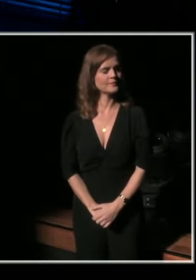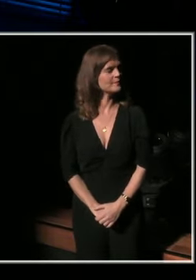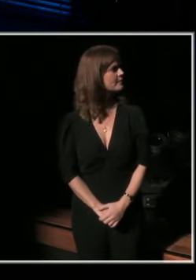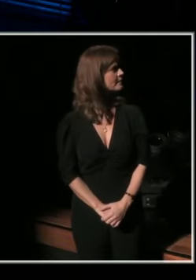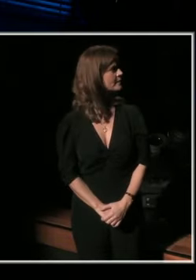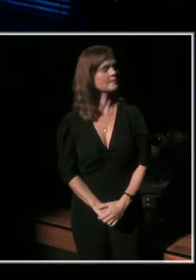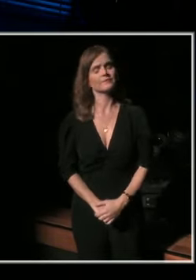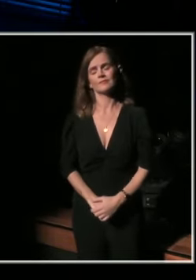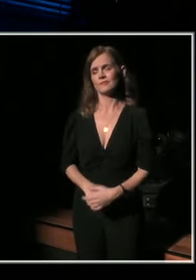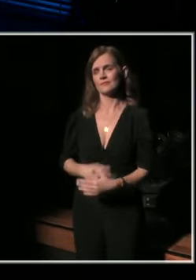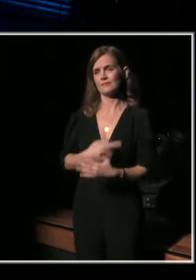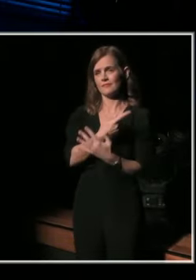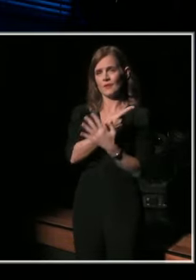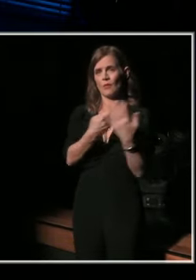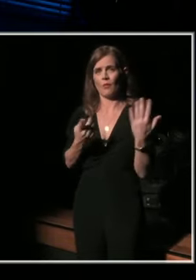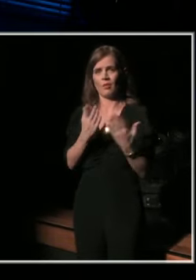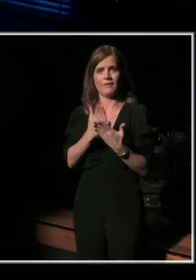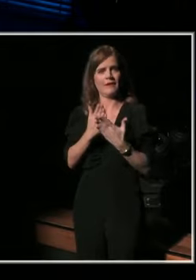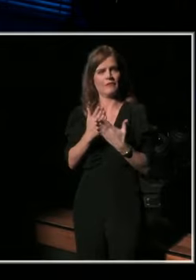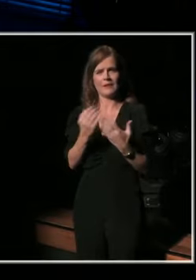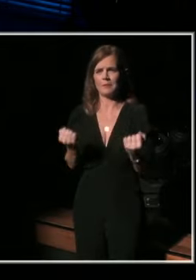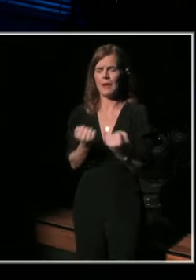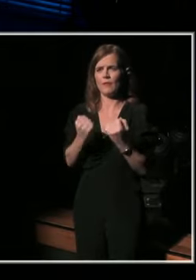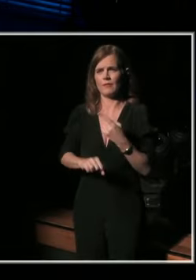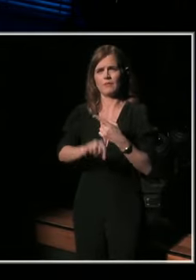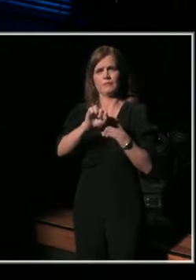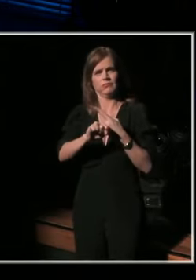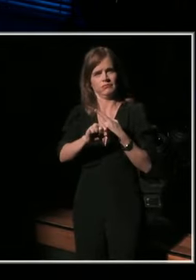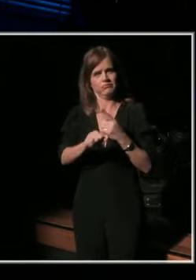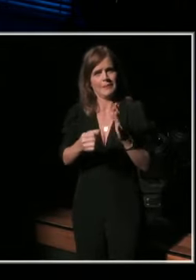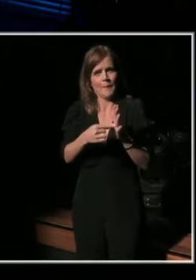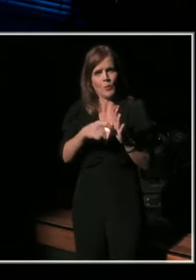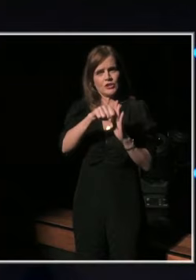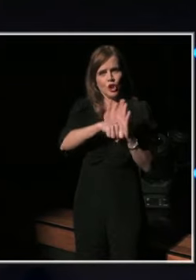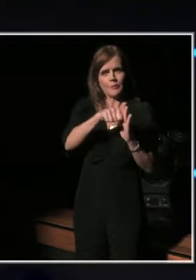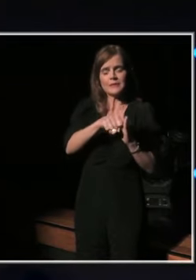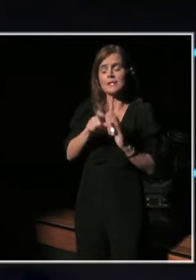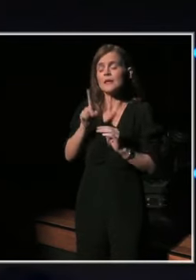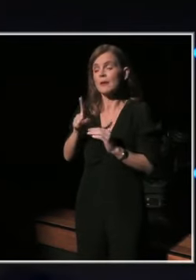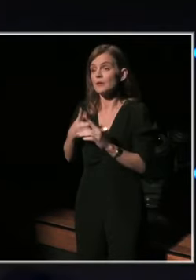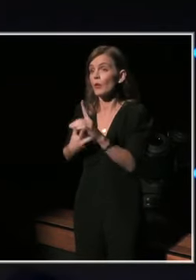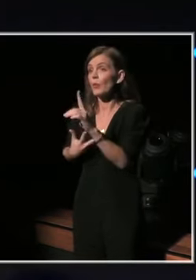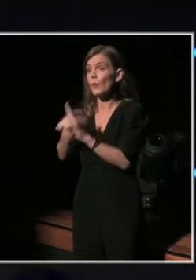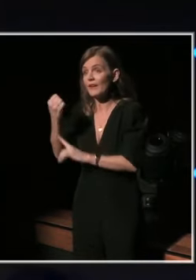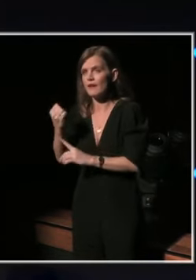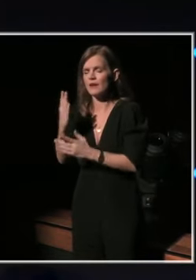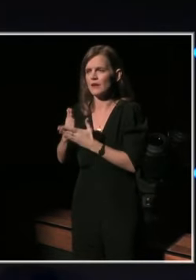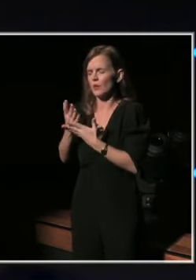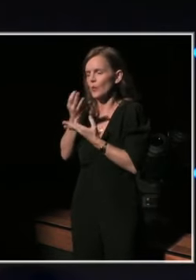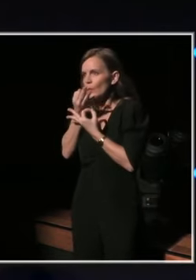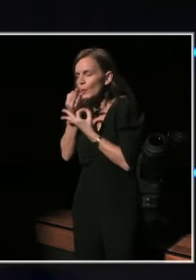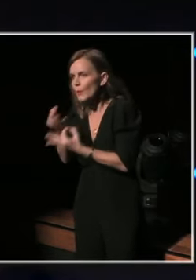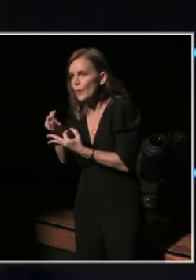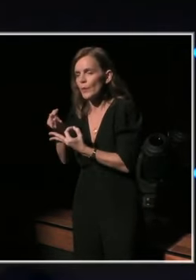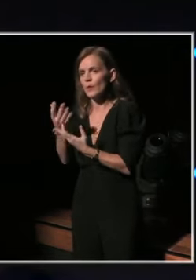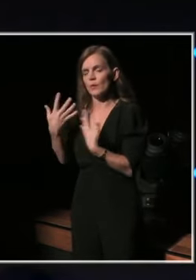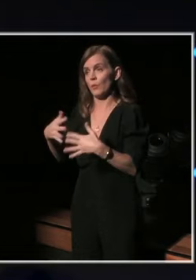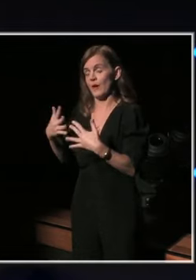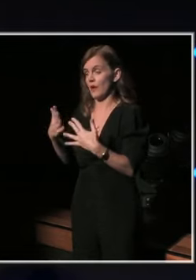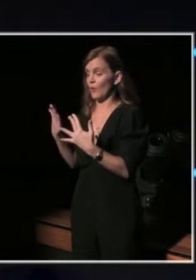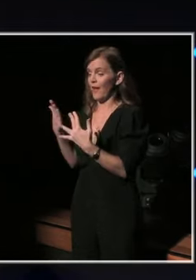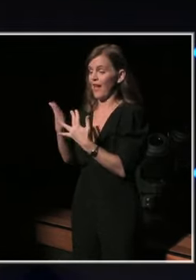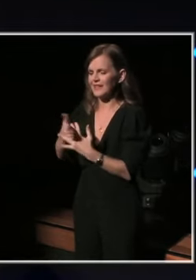All very powerful and important documentaries. The winning film is gripping. It had great access in